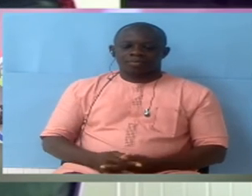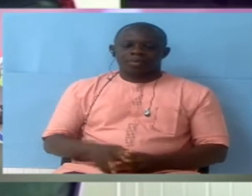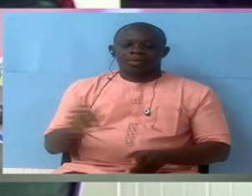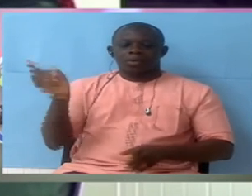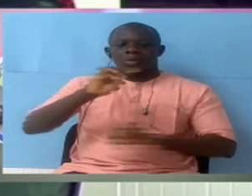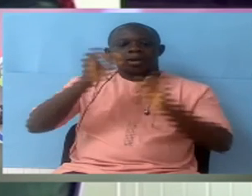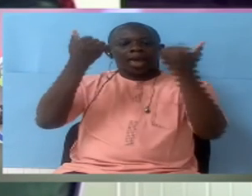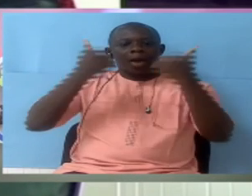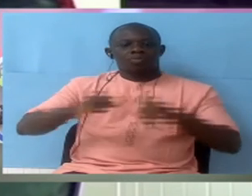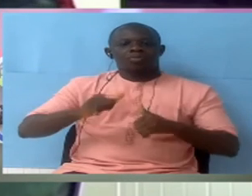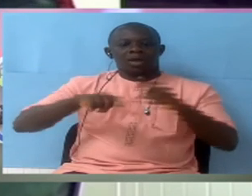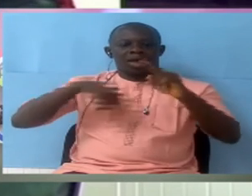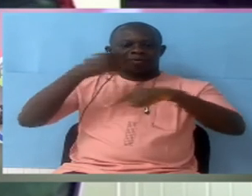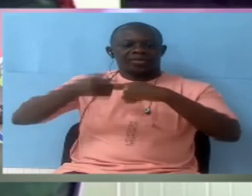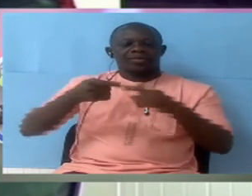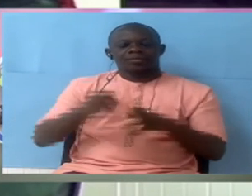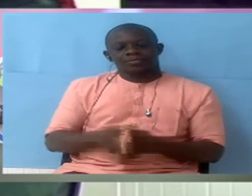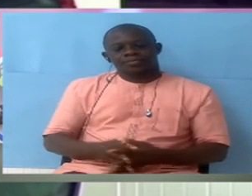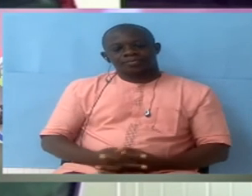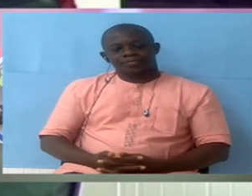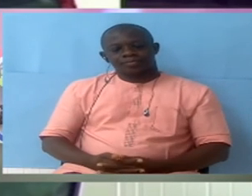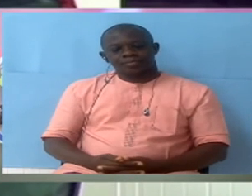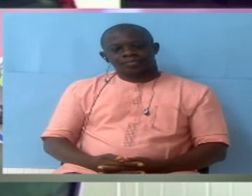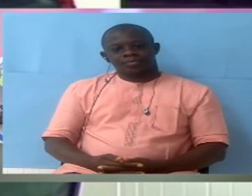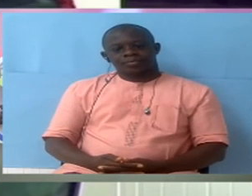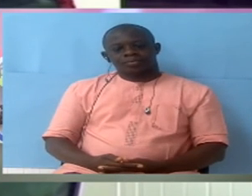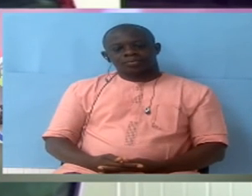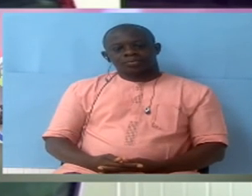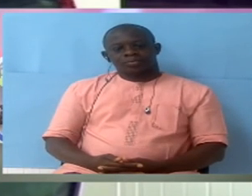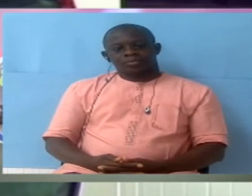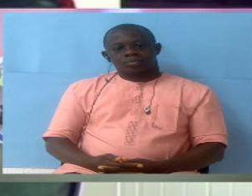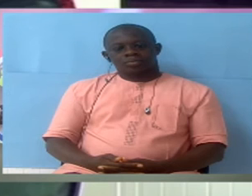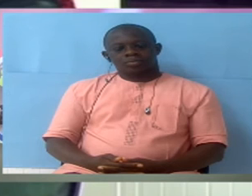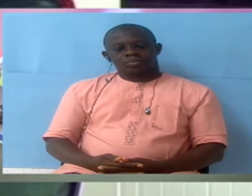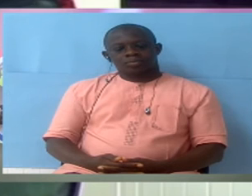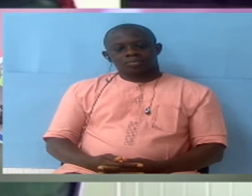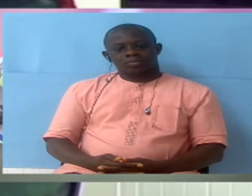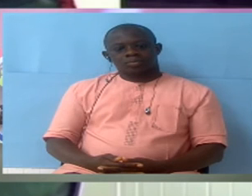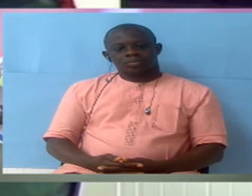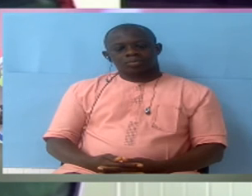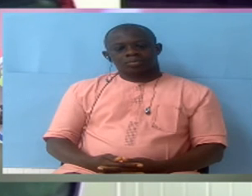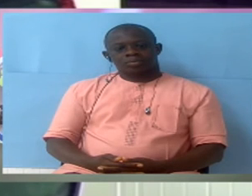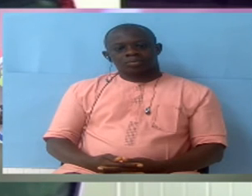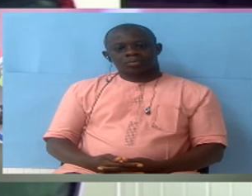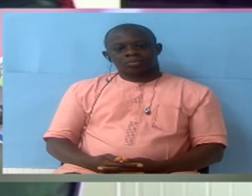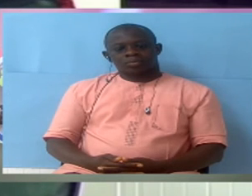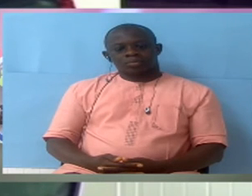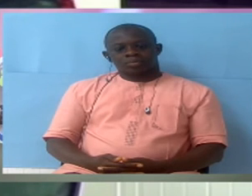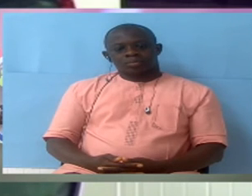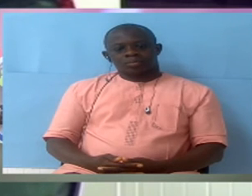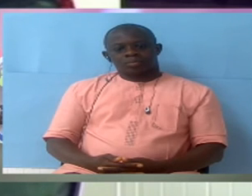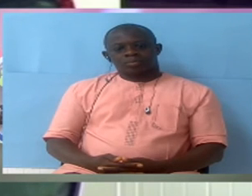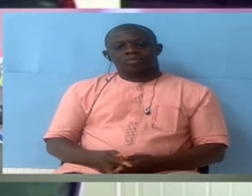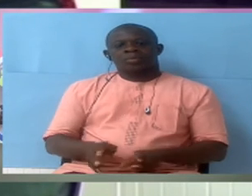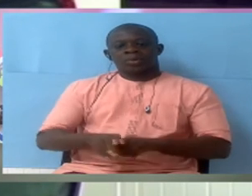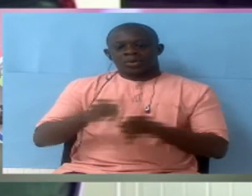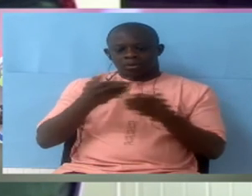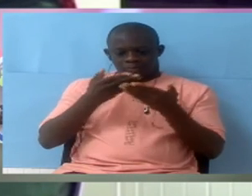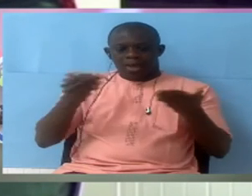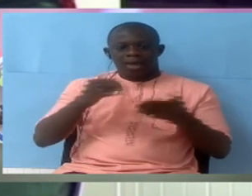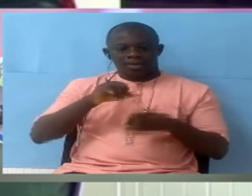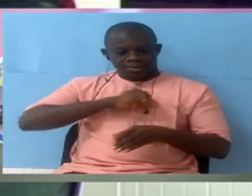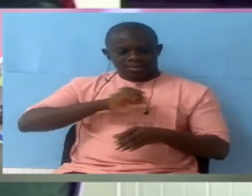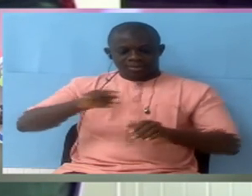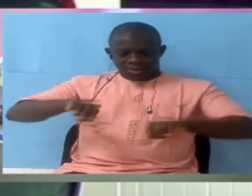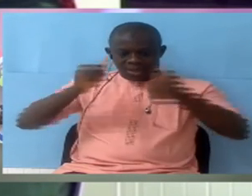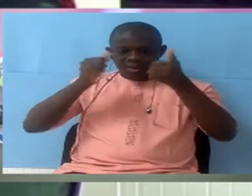What happened afterwards? Ganaw lolu lan xew? That is where he told me that, do you know that there is a foil coup? Ci